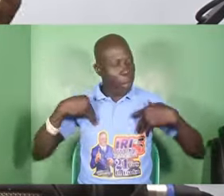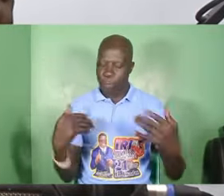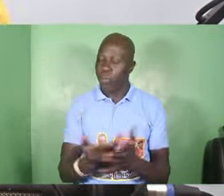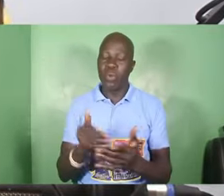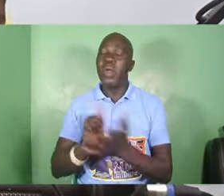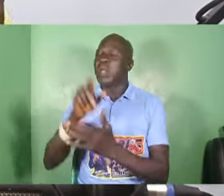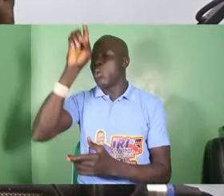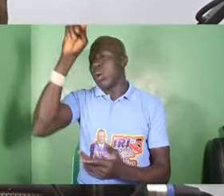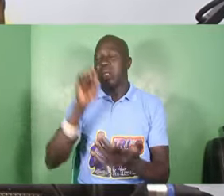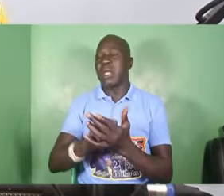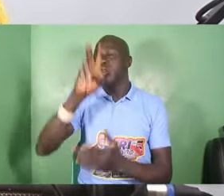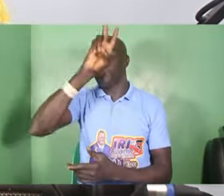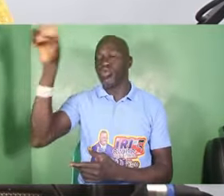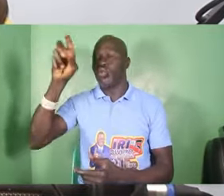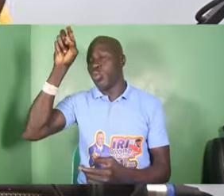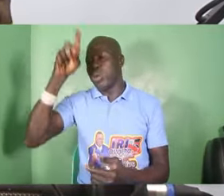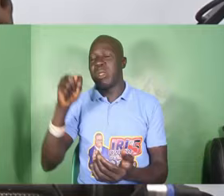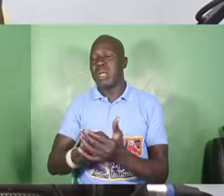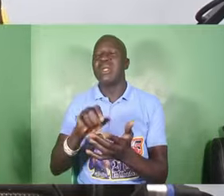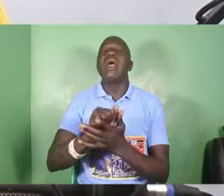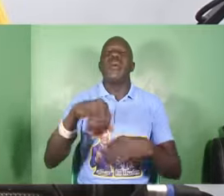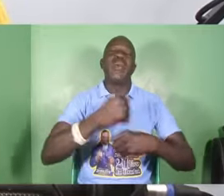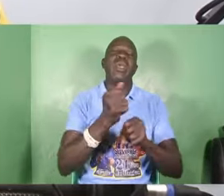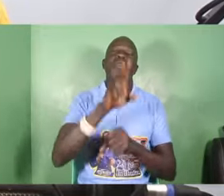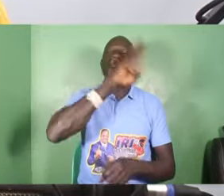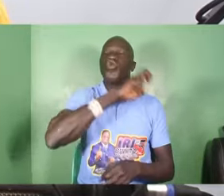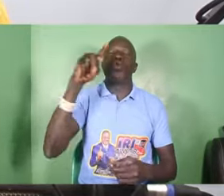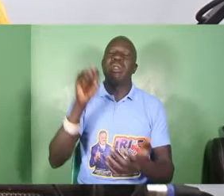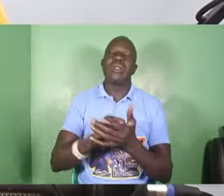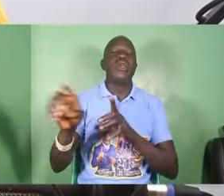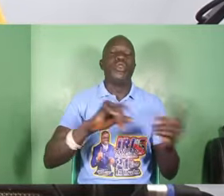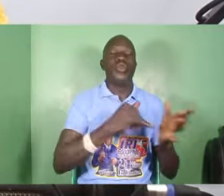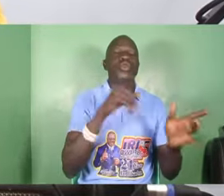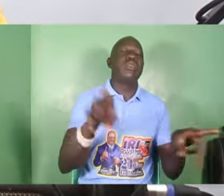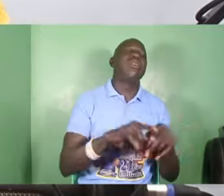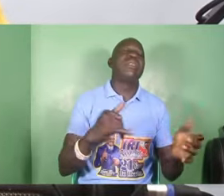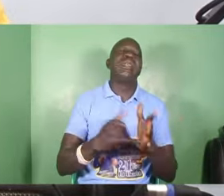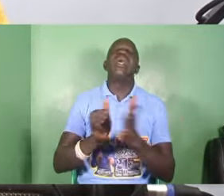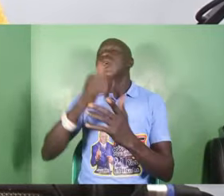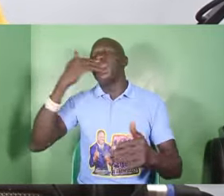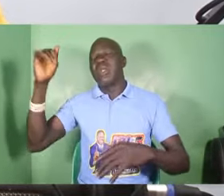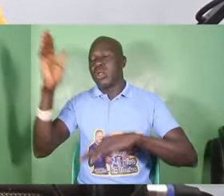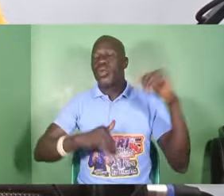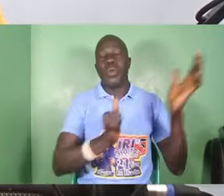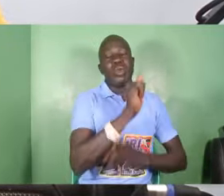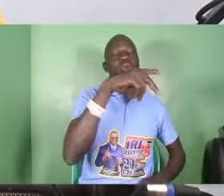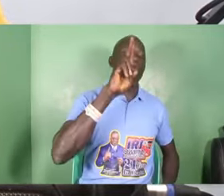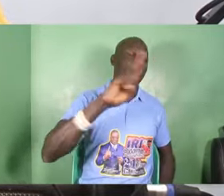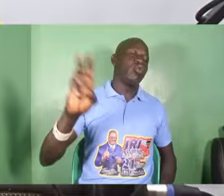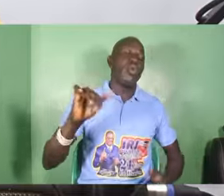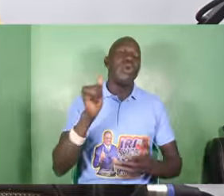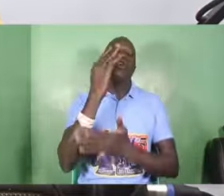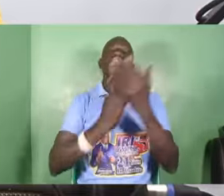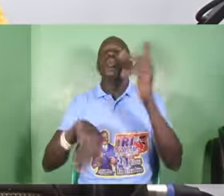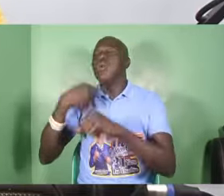have. 1,000 méjì ló lè ṣe. You don't have the ability to ẹ ti